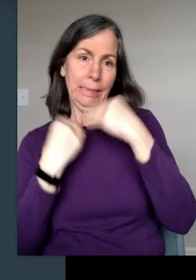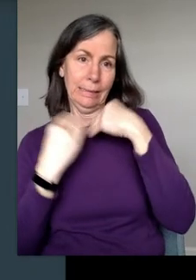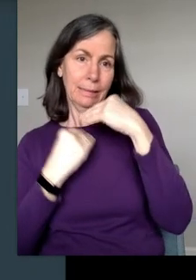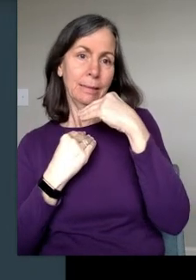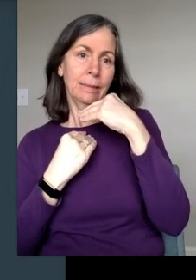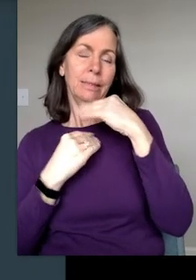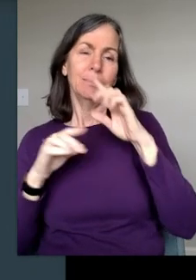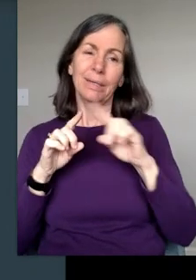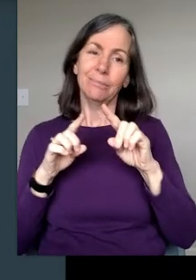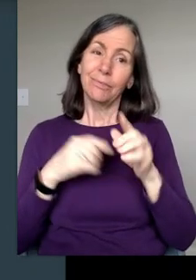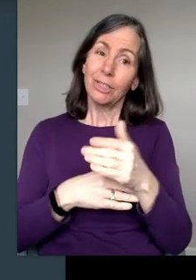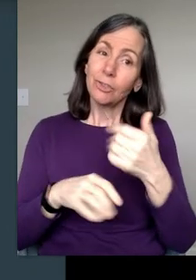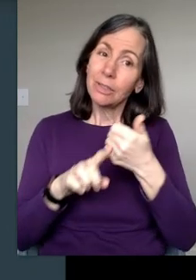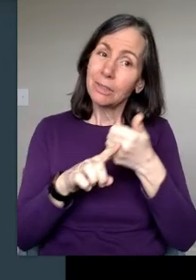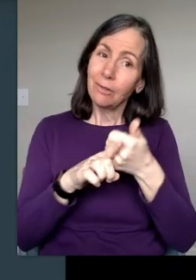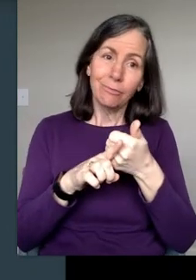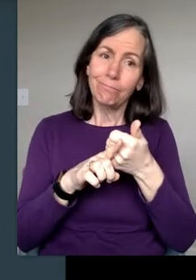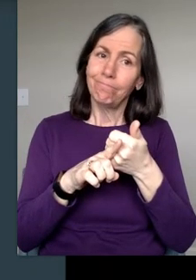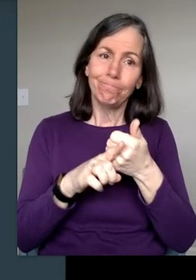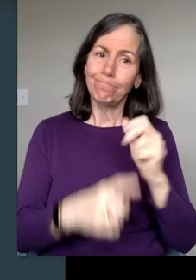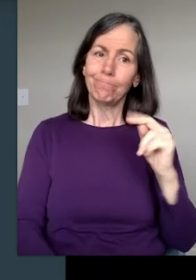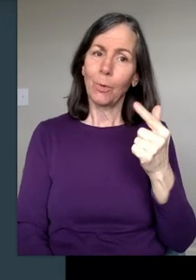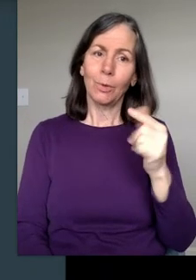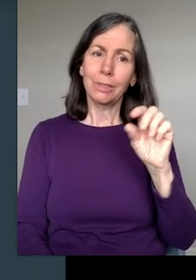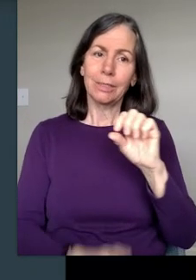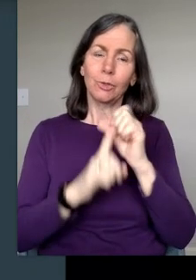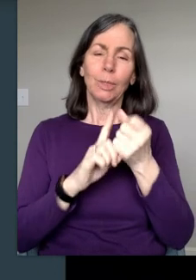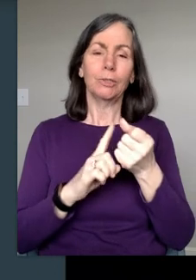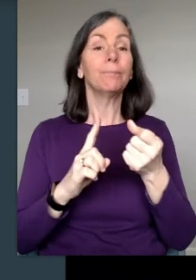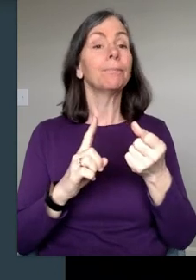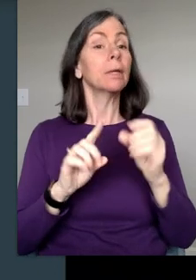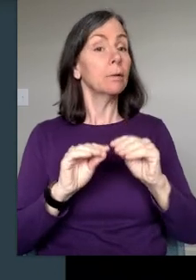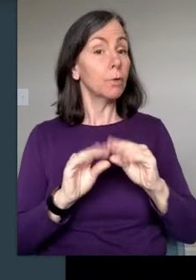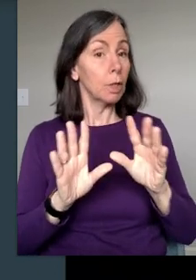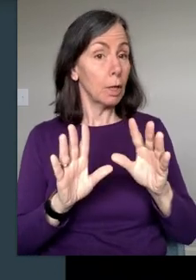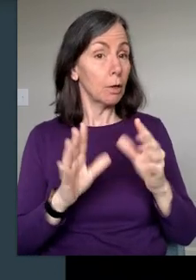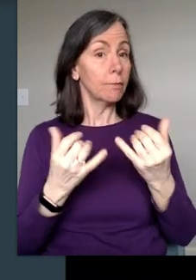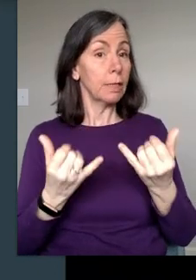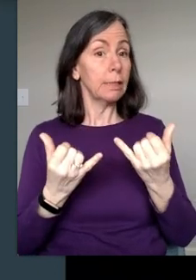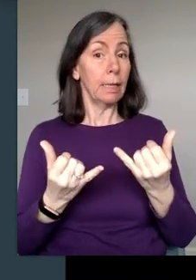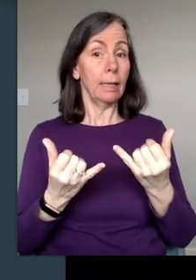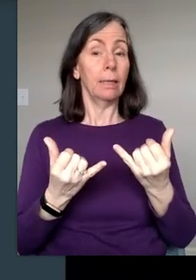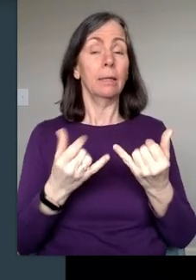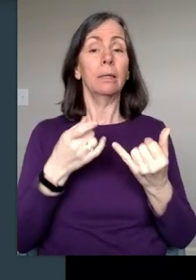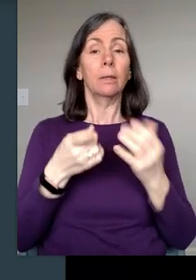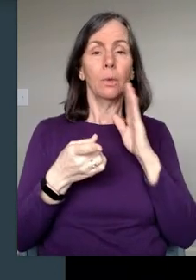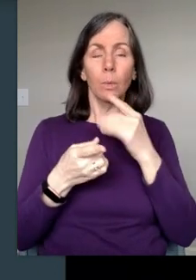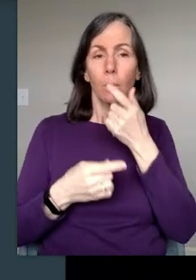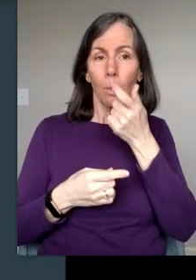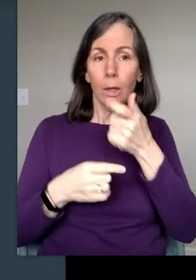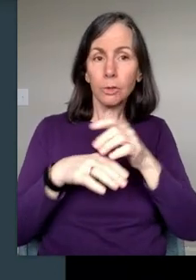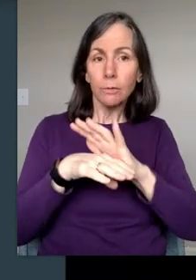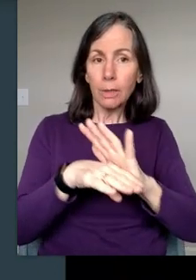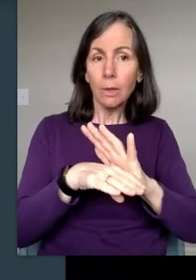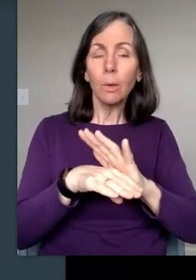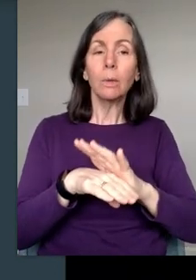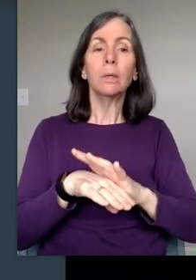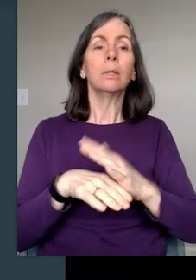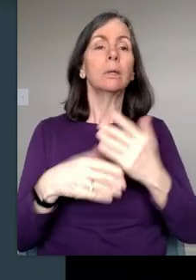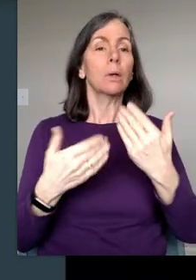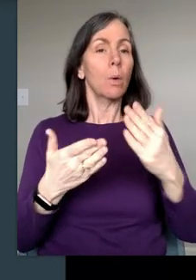To clarify, today you'll watch this video, take the quiz, then answer the